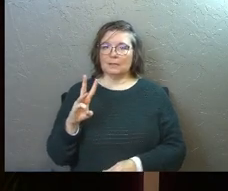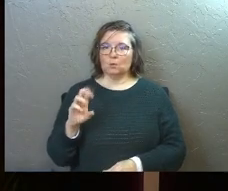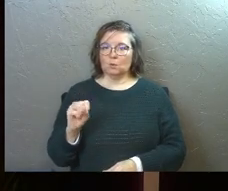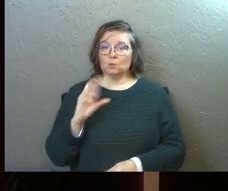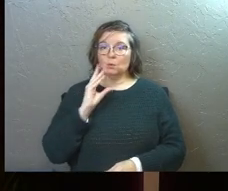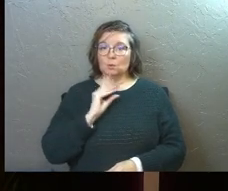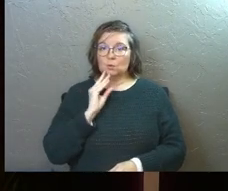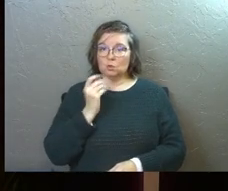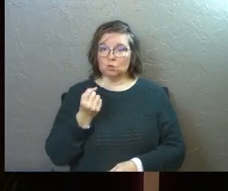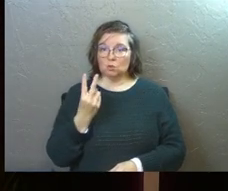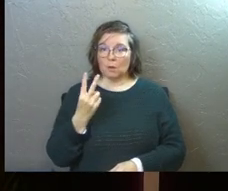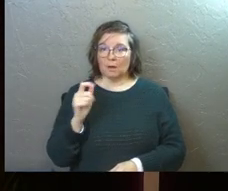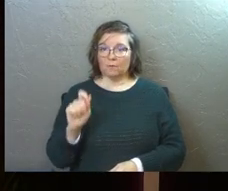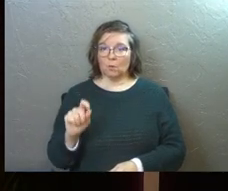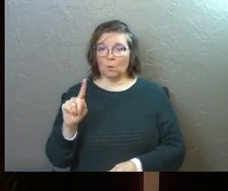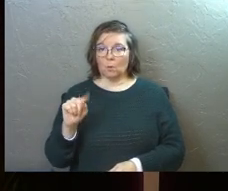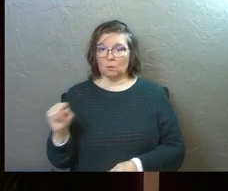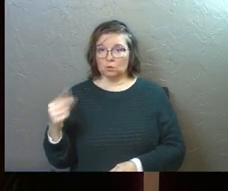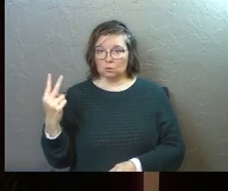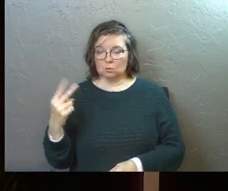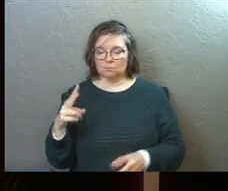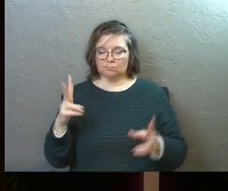and 2. It says, therefore, since we are